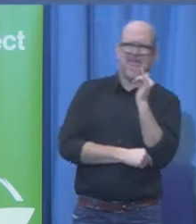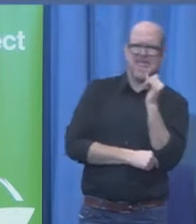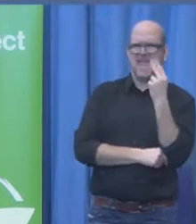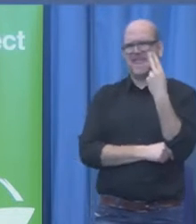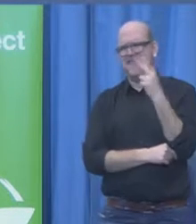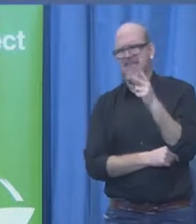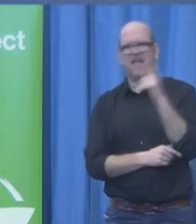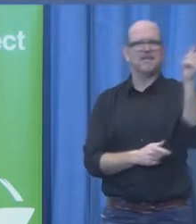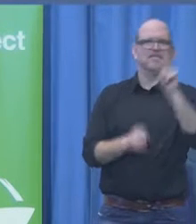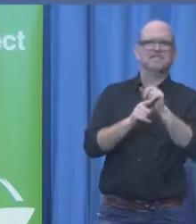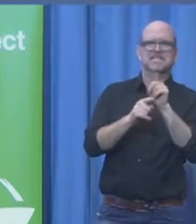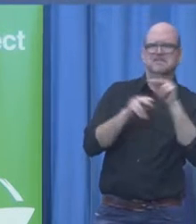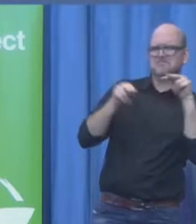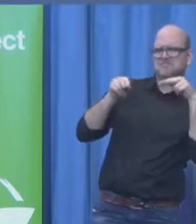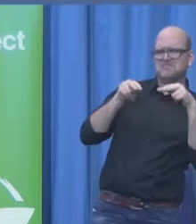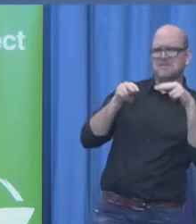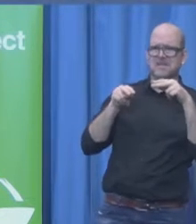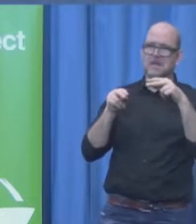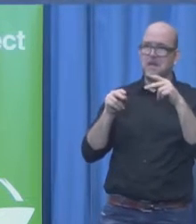prejudice, and